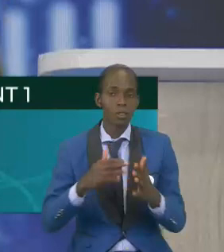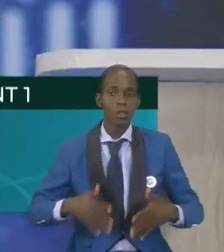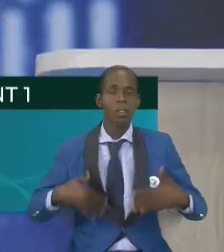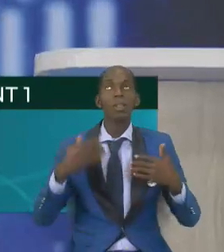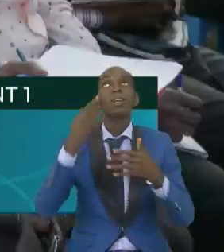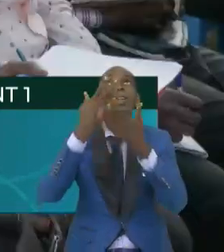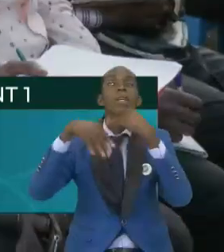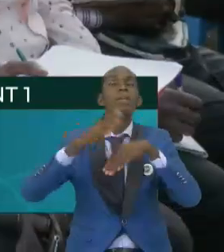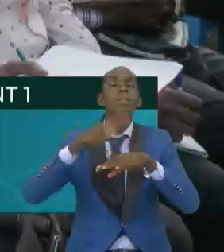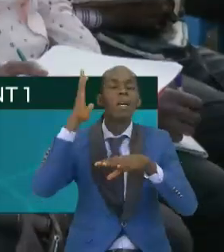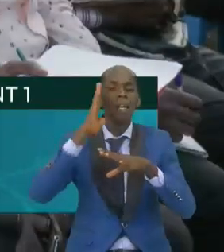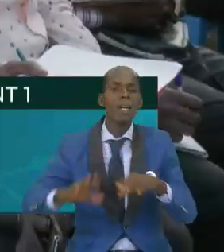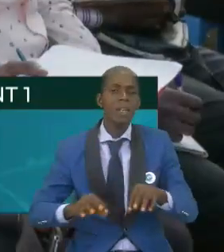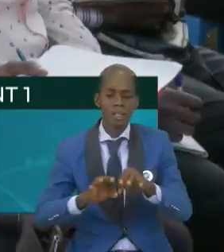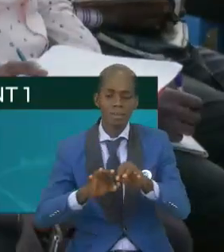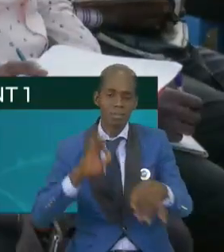tear it up.